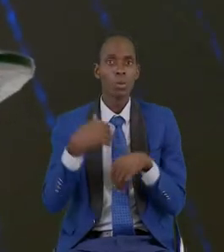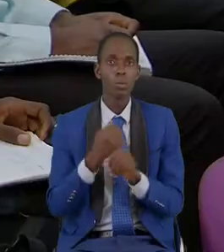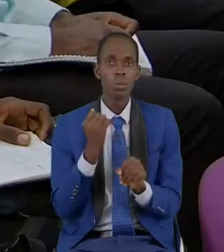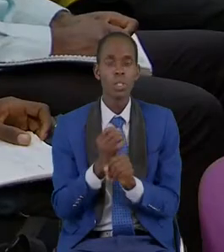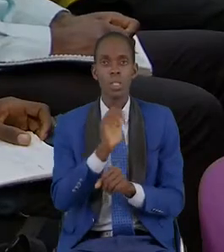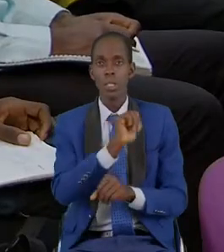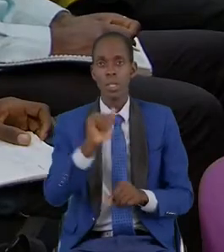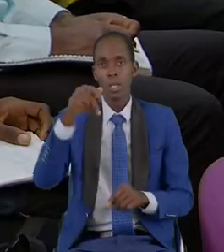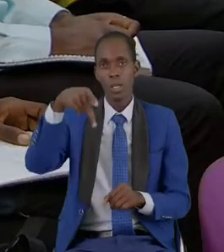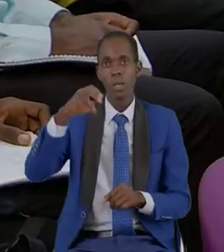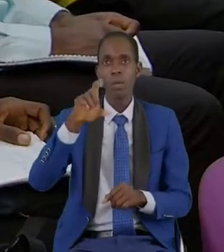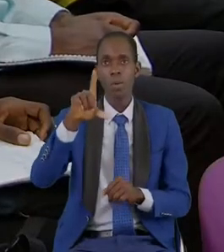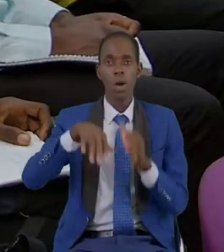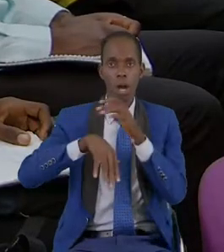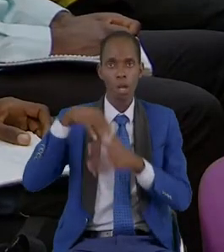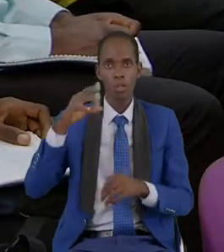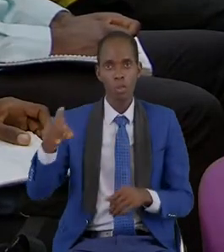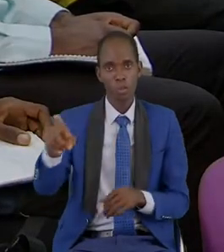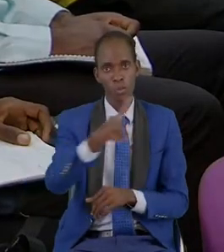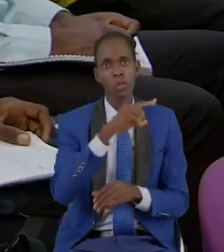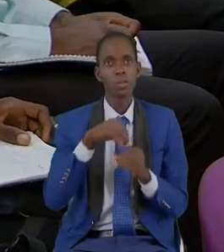you. I'll make you